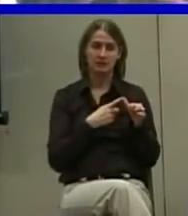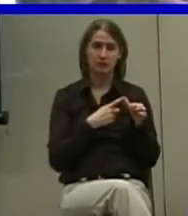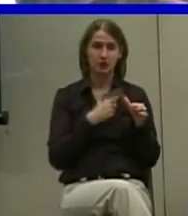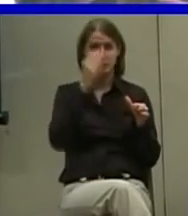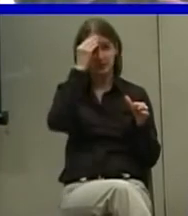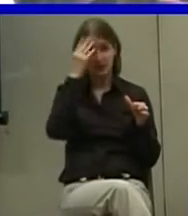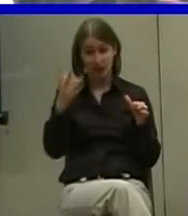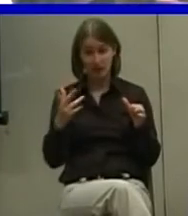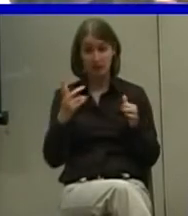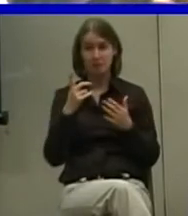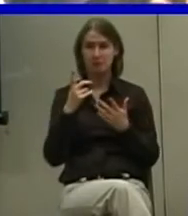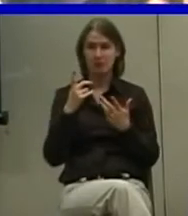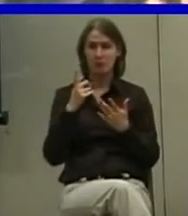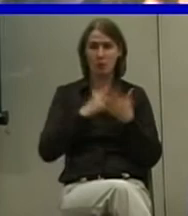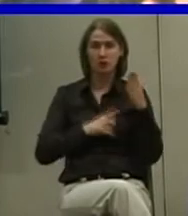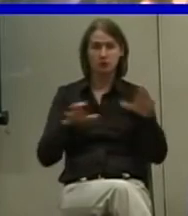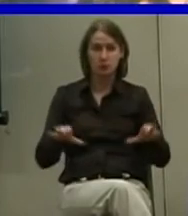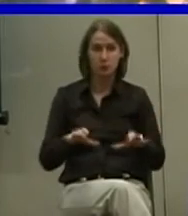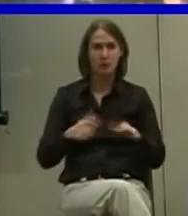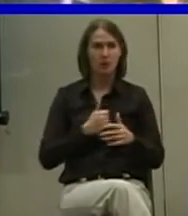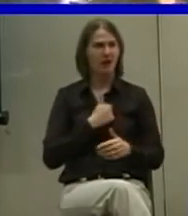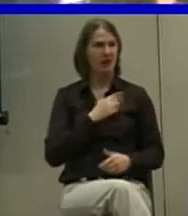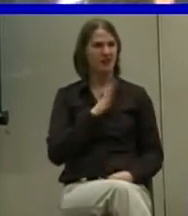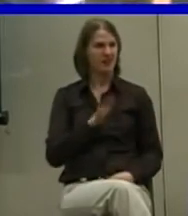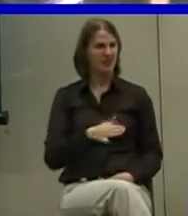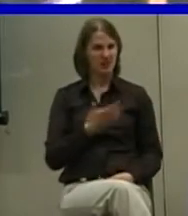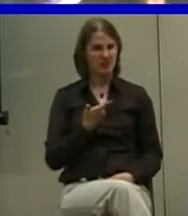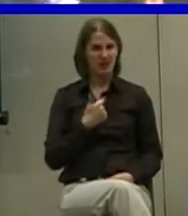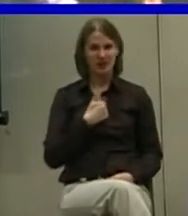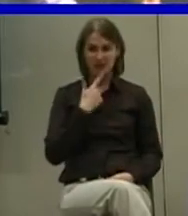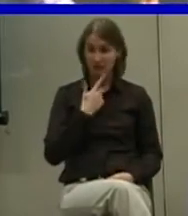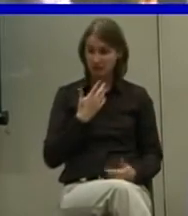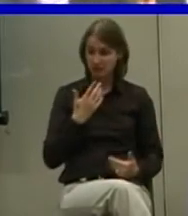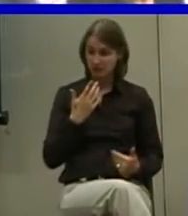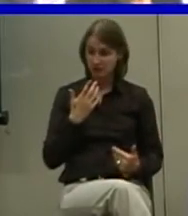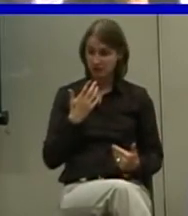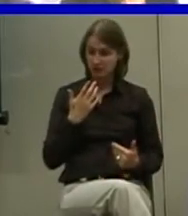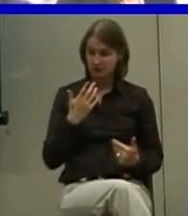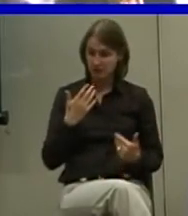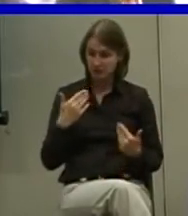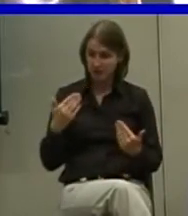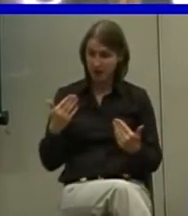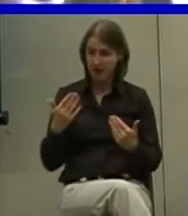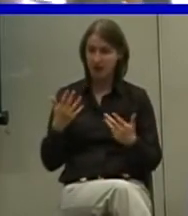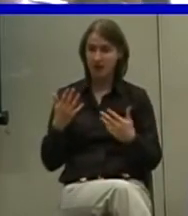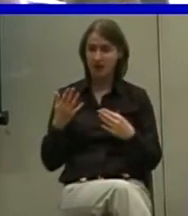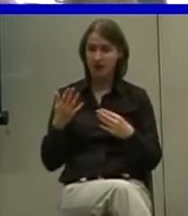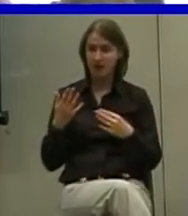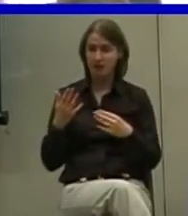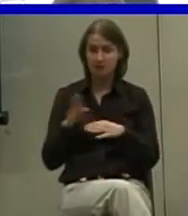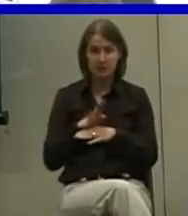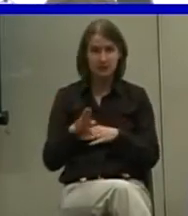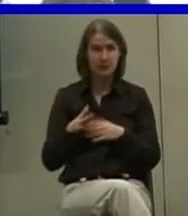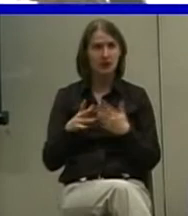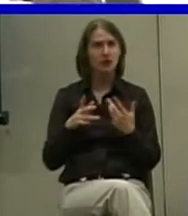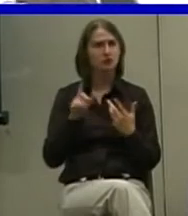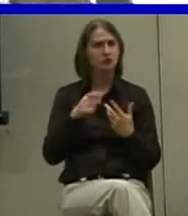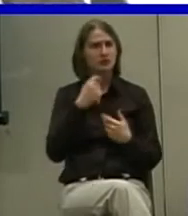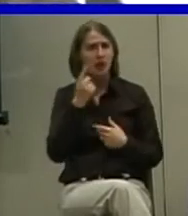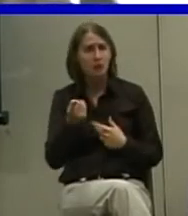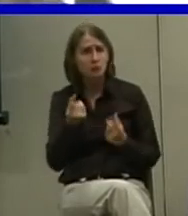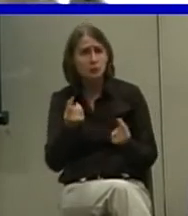them what to do. And I never did. I kept saying, get busy, and then came back and said, do something. The second issue